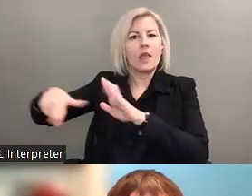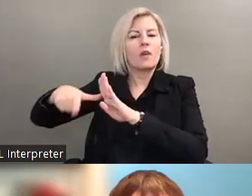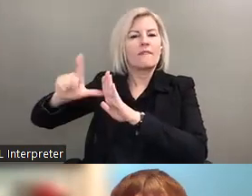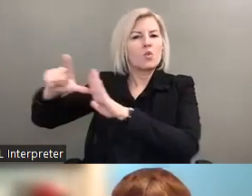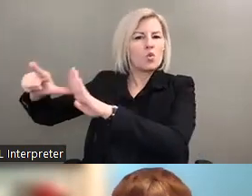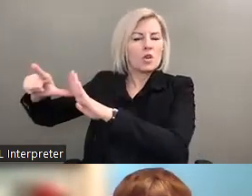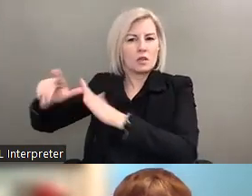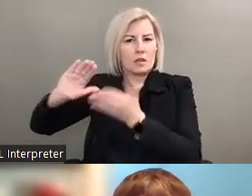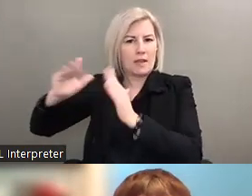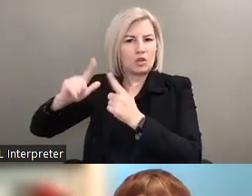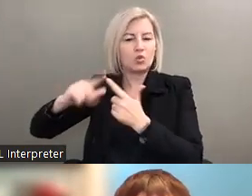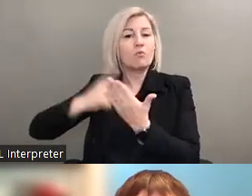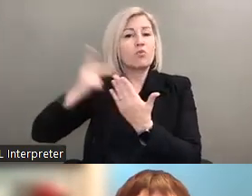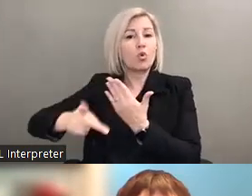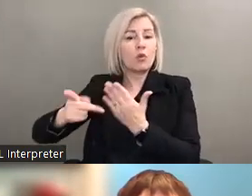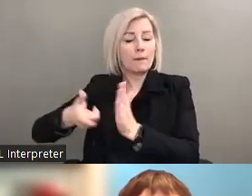the program criteria.